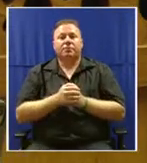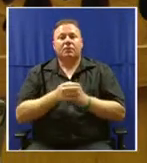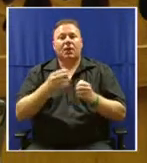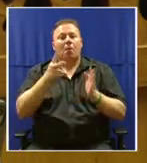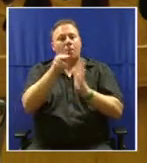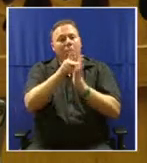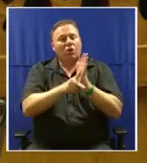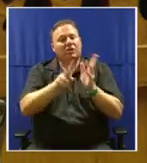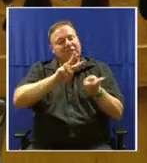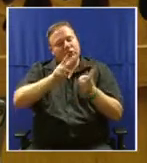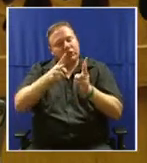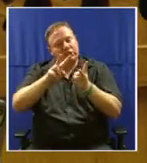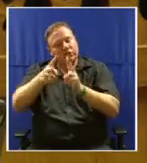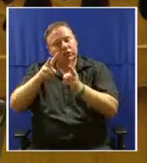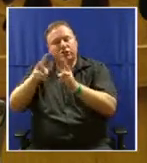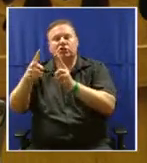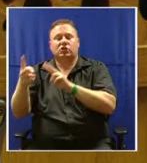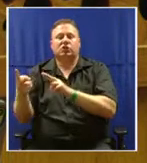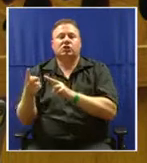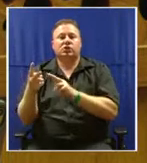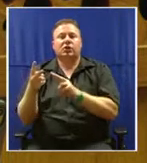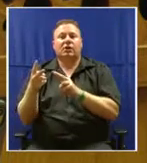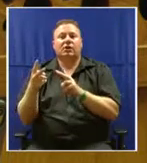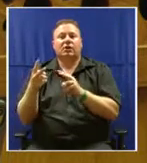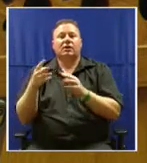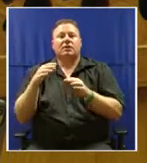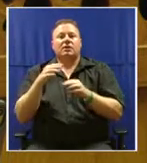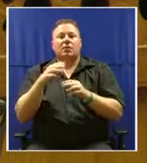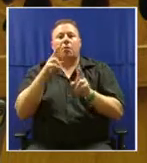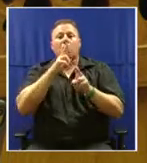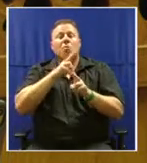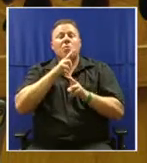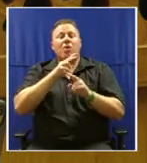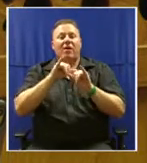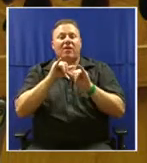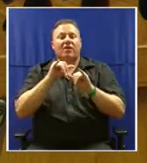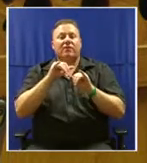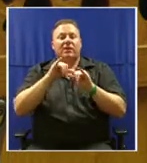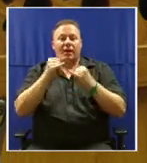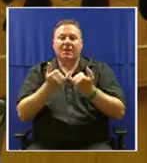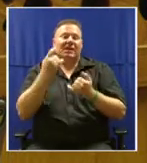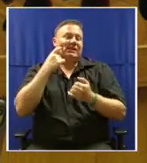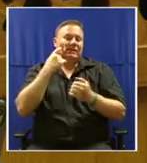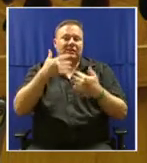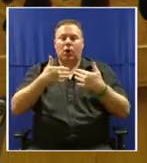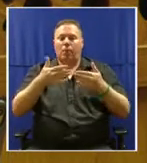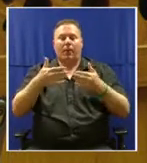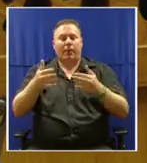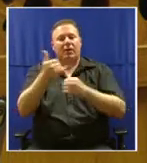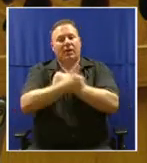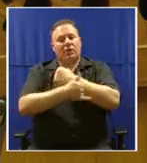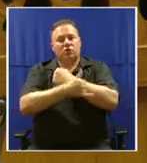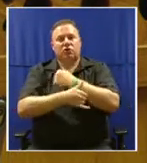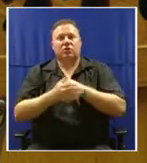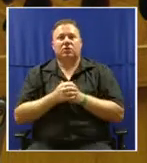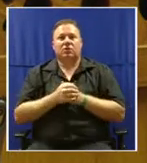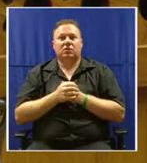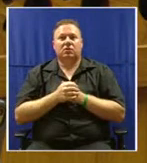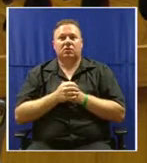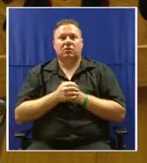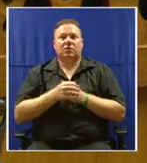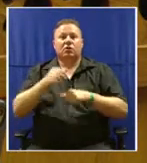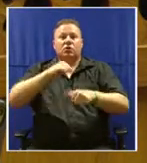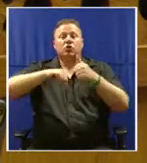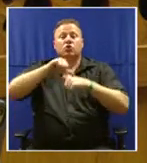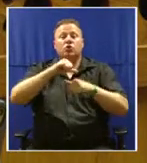the private sector can continue investing in our country. We continue to work in a social compact with the private